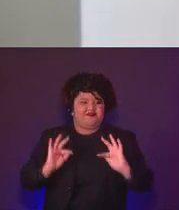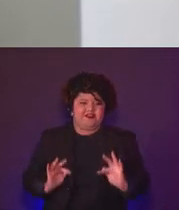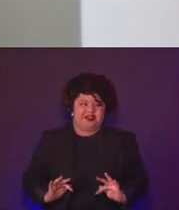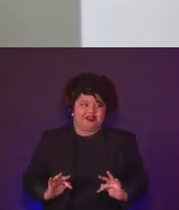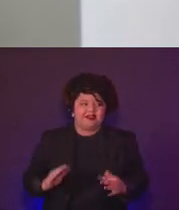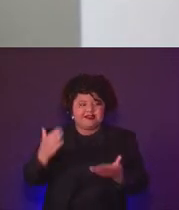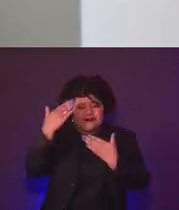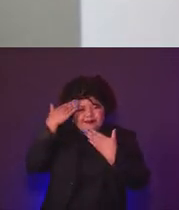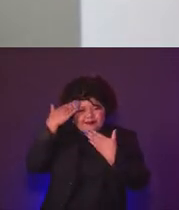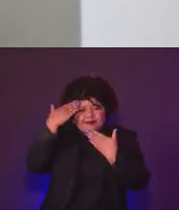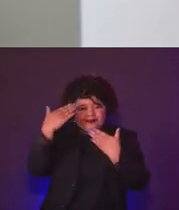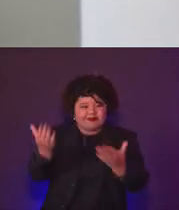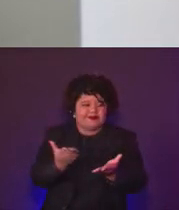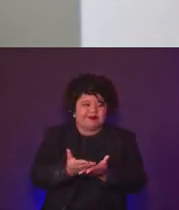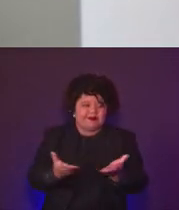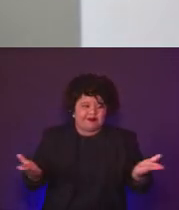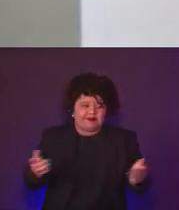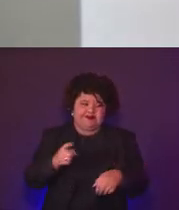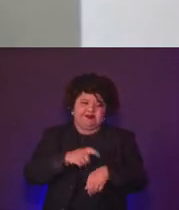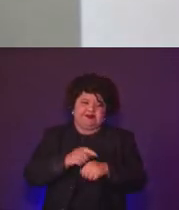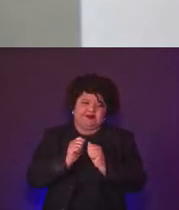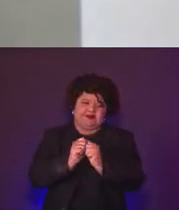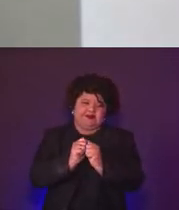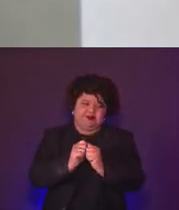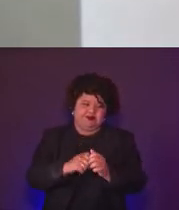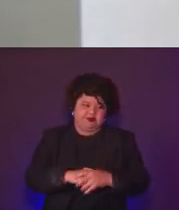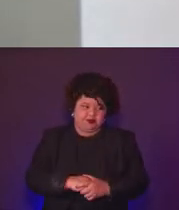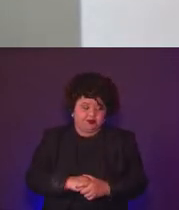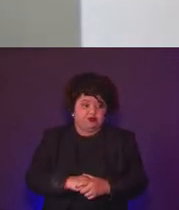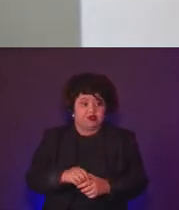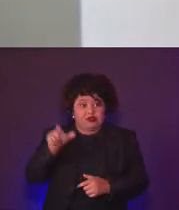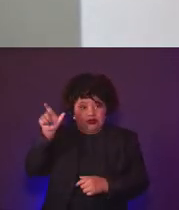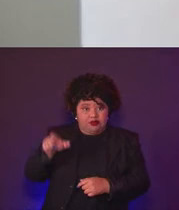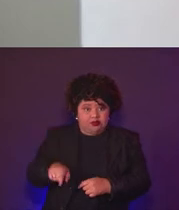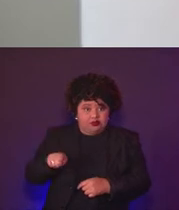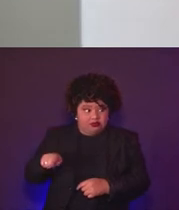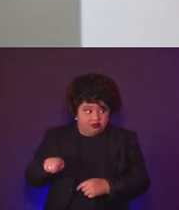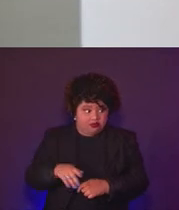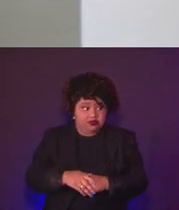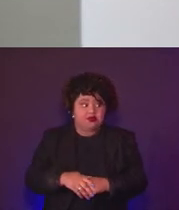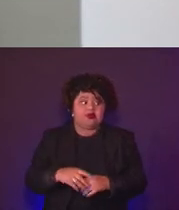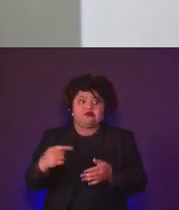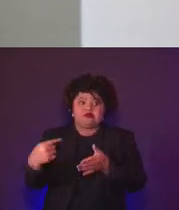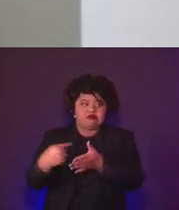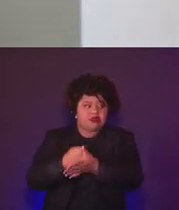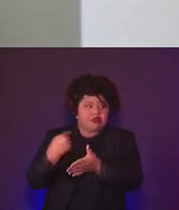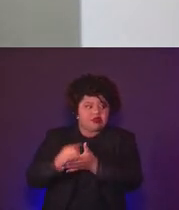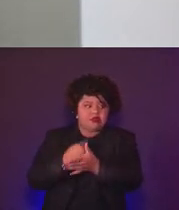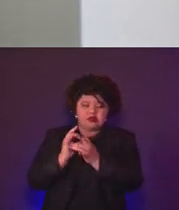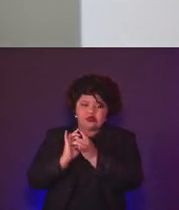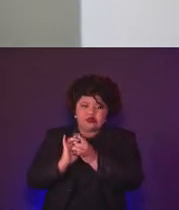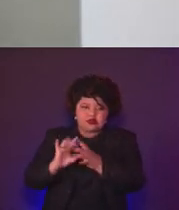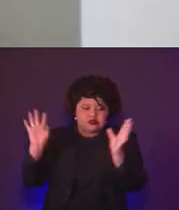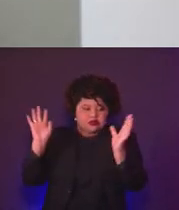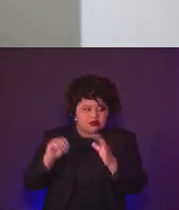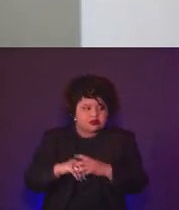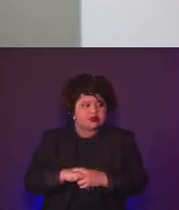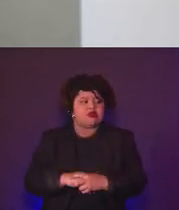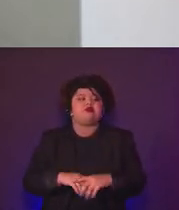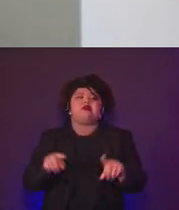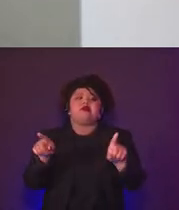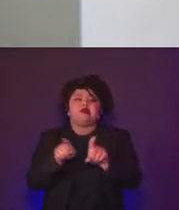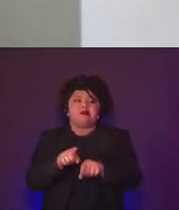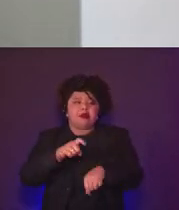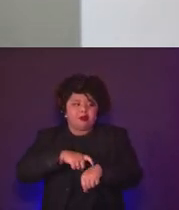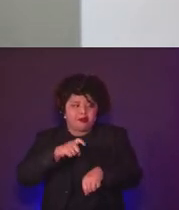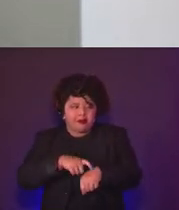many times over the years. You know, I could call him and ask him questions and did many times. So I'm so